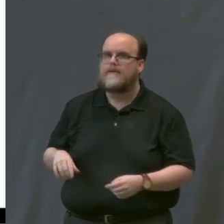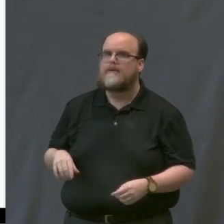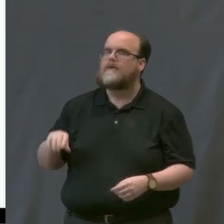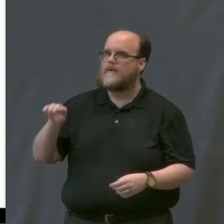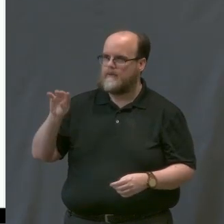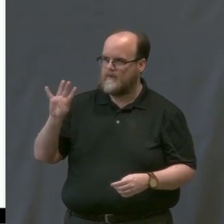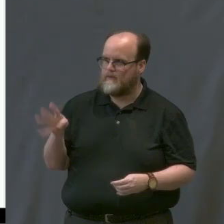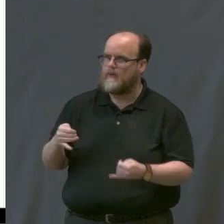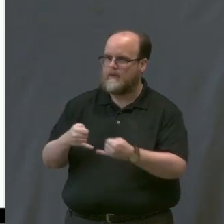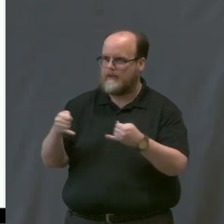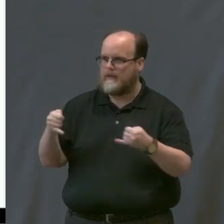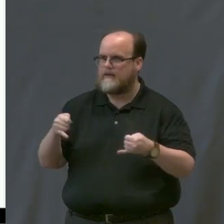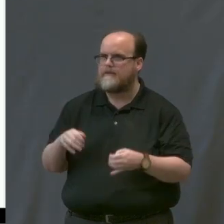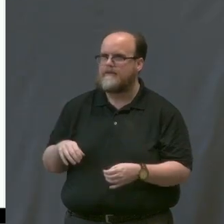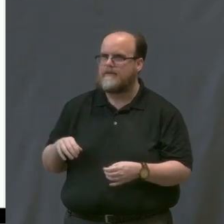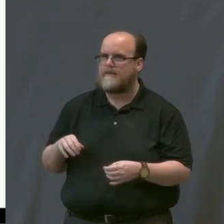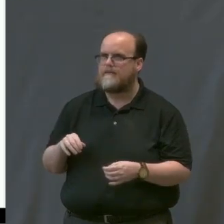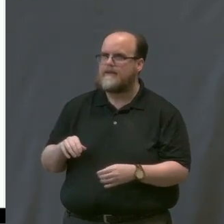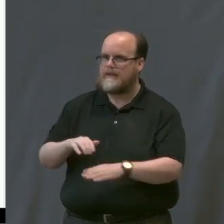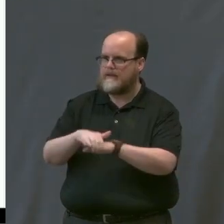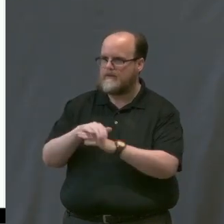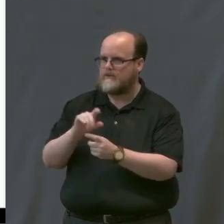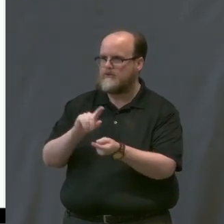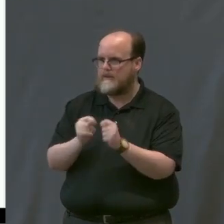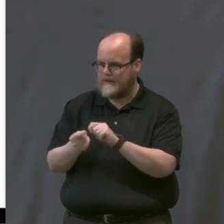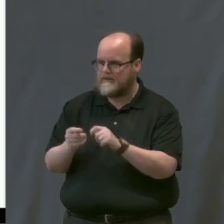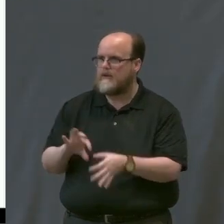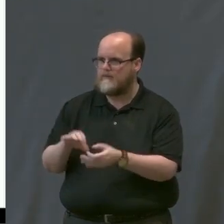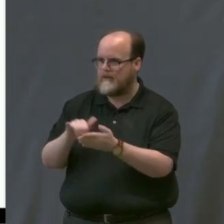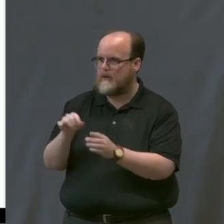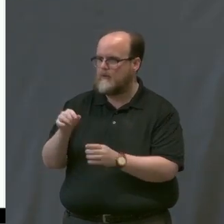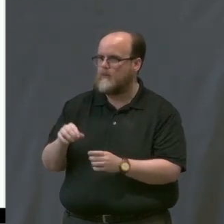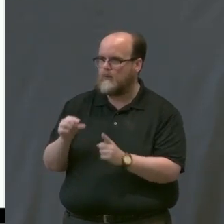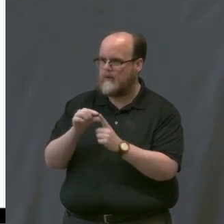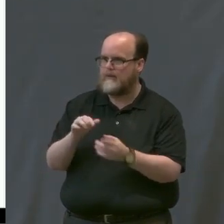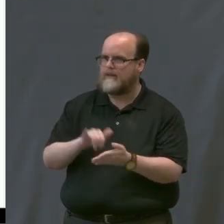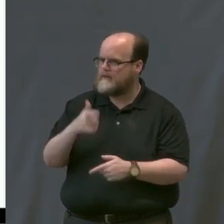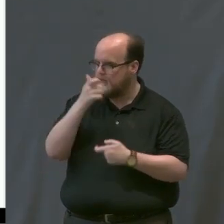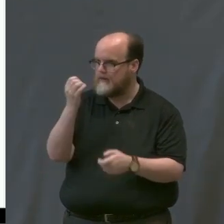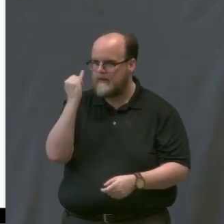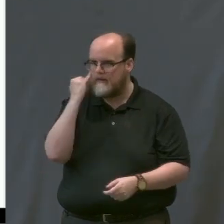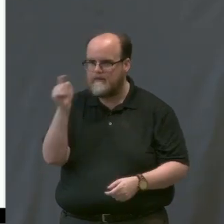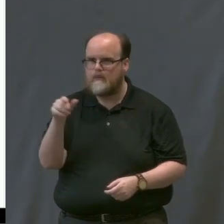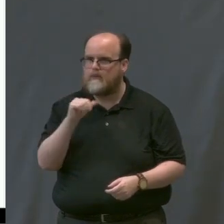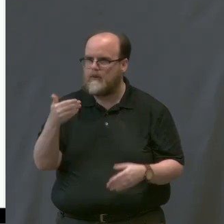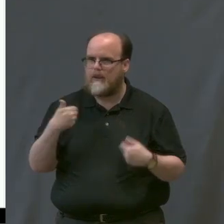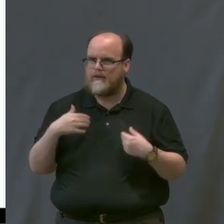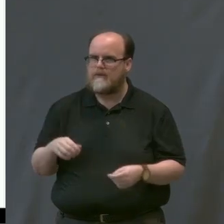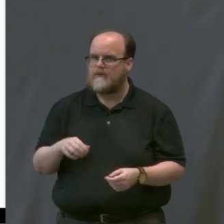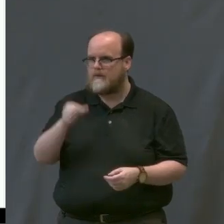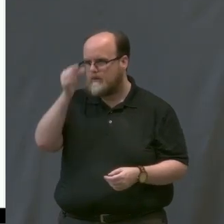literal translation of this Greek word now into English. Now this gets really interesting. If you don't have a Greek